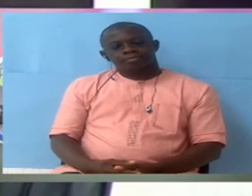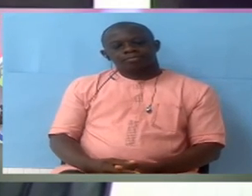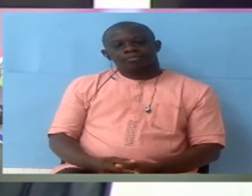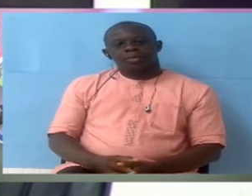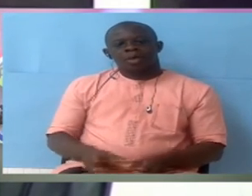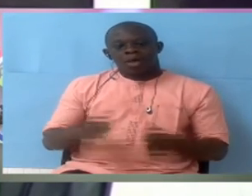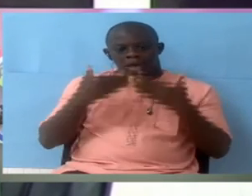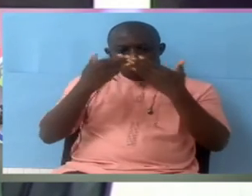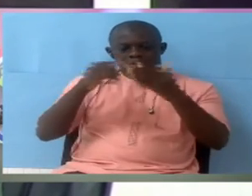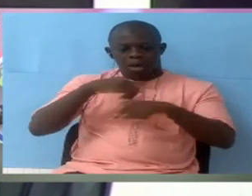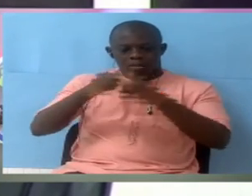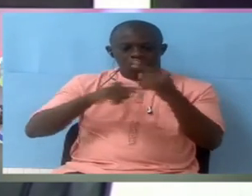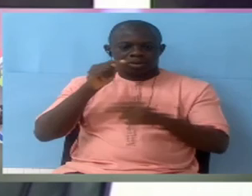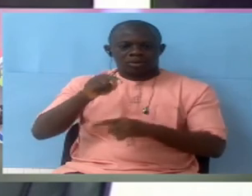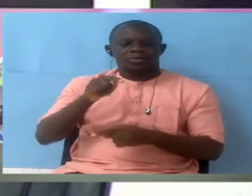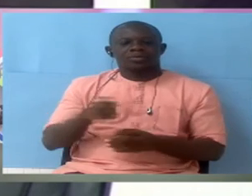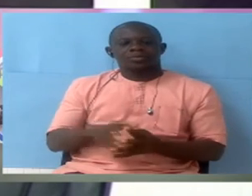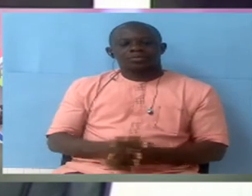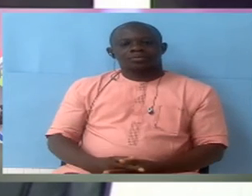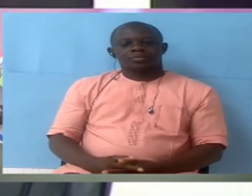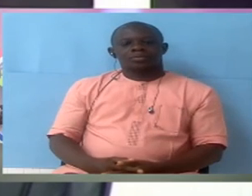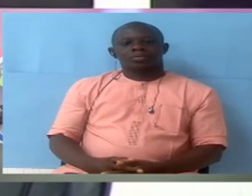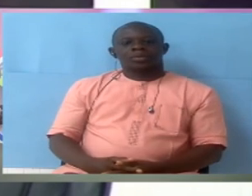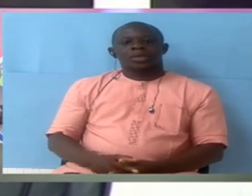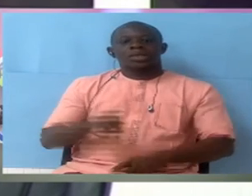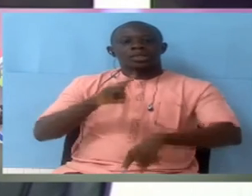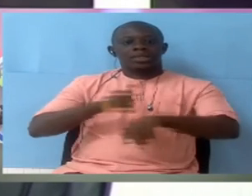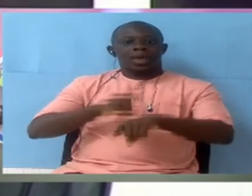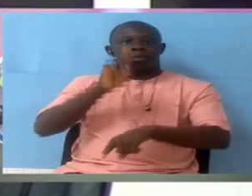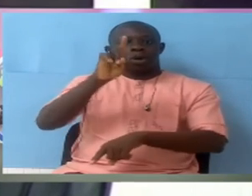Tell us about that. At 1